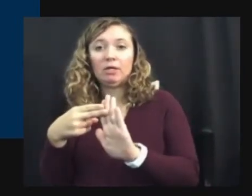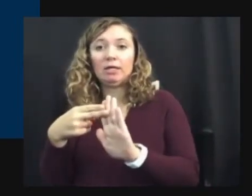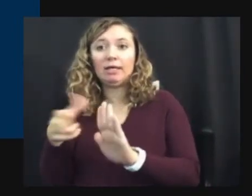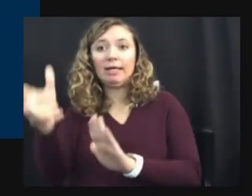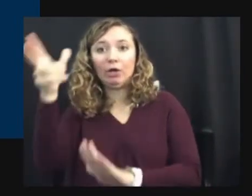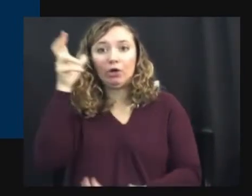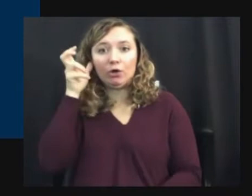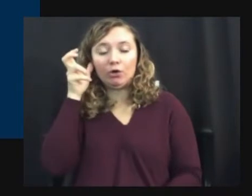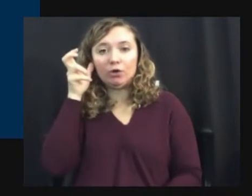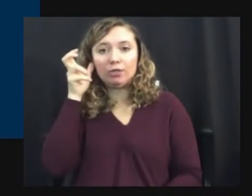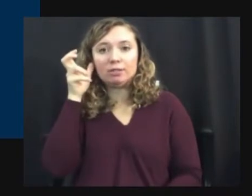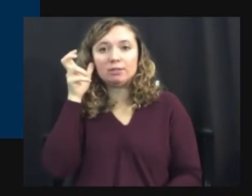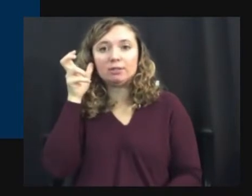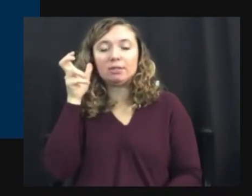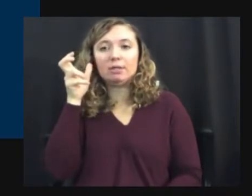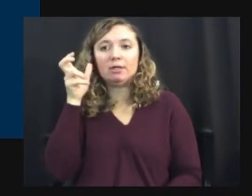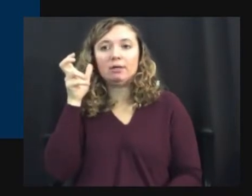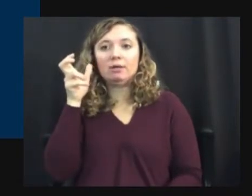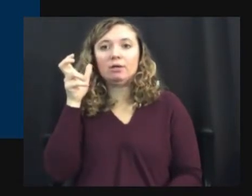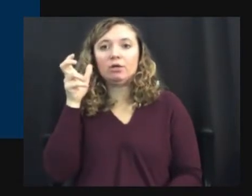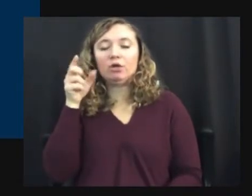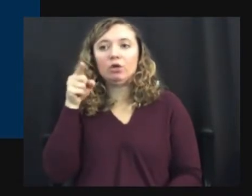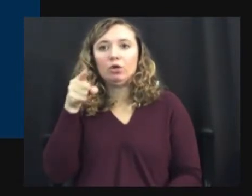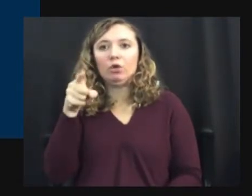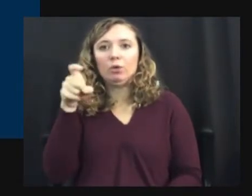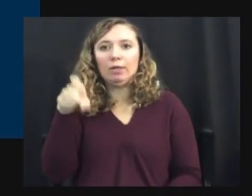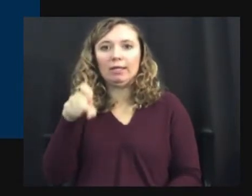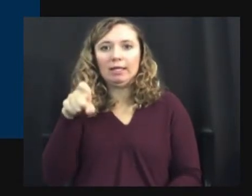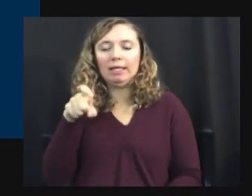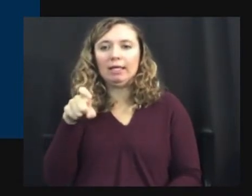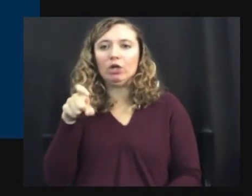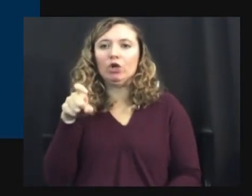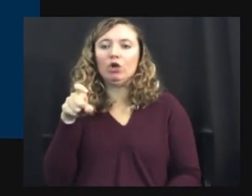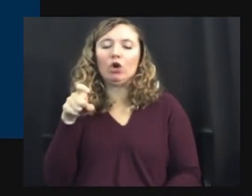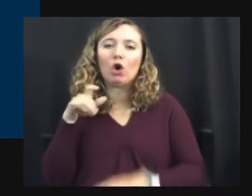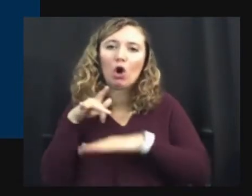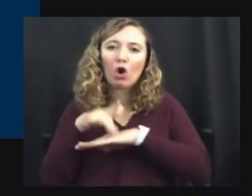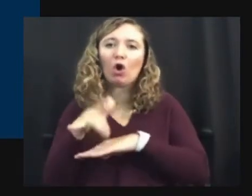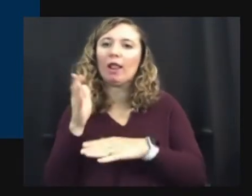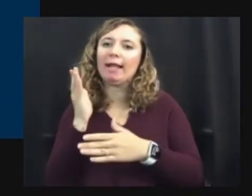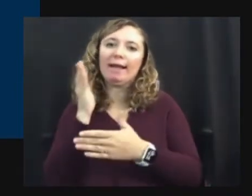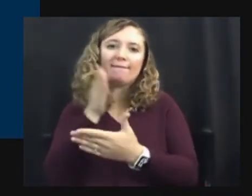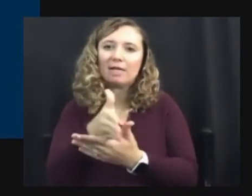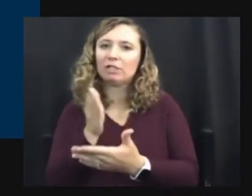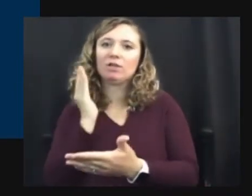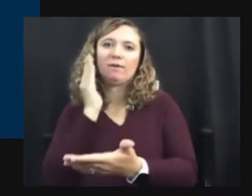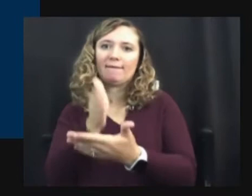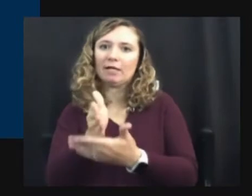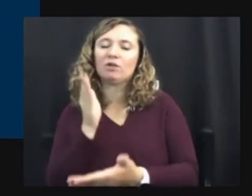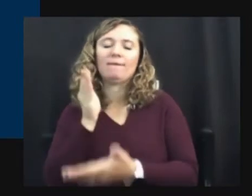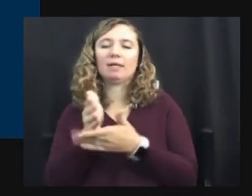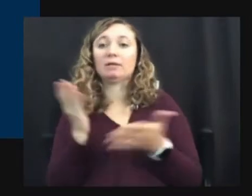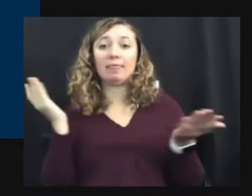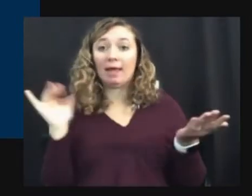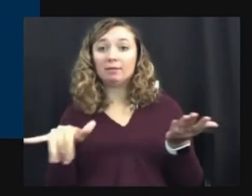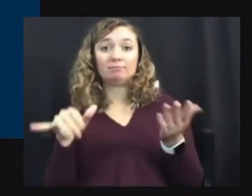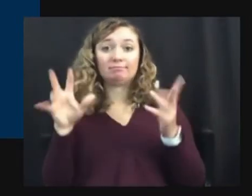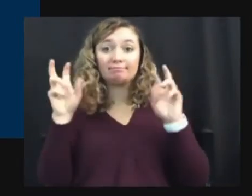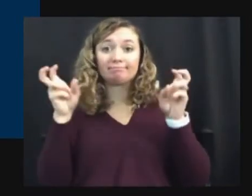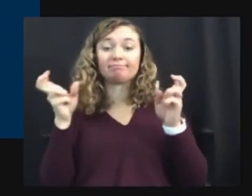this refrain, this chorus of you need early intervention, intervention, intervention.